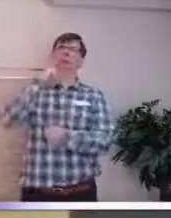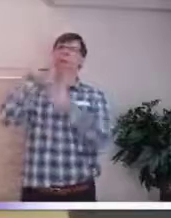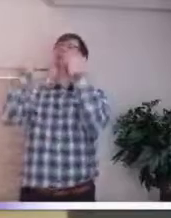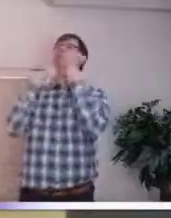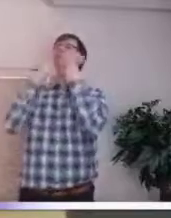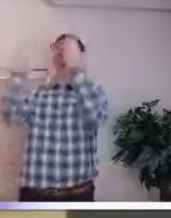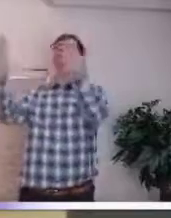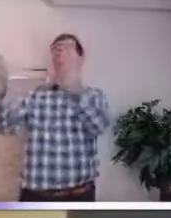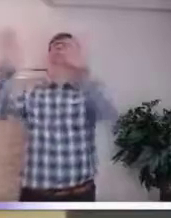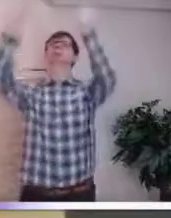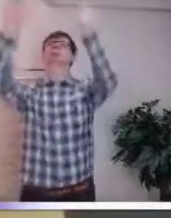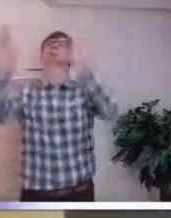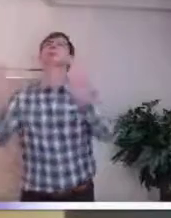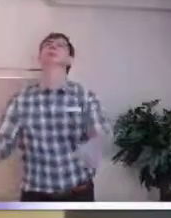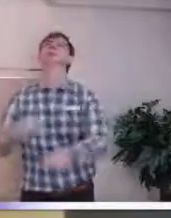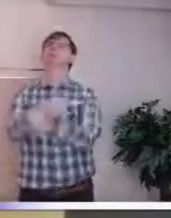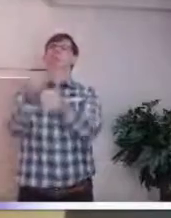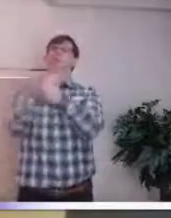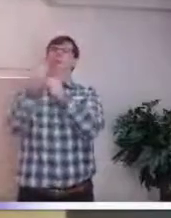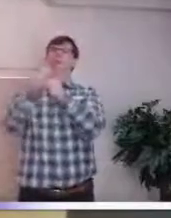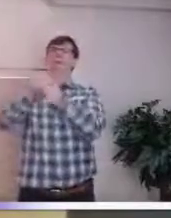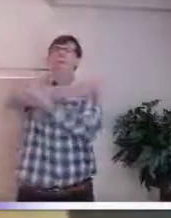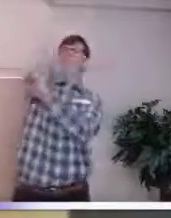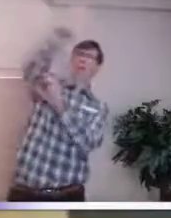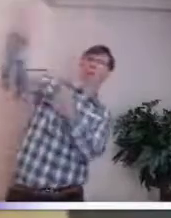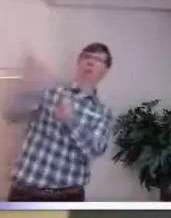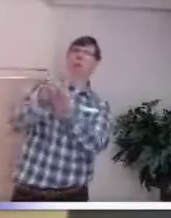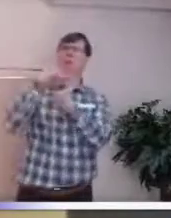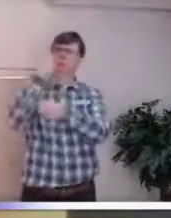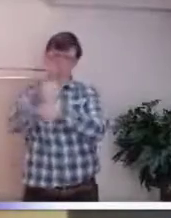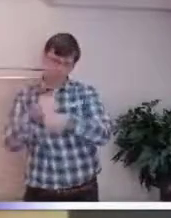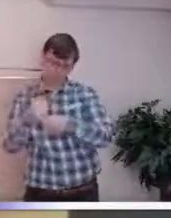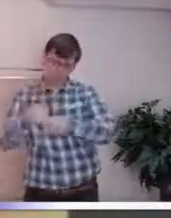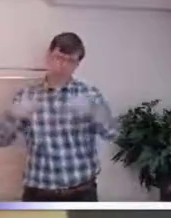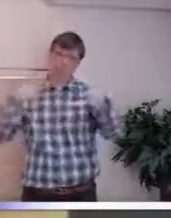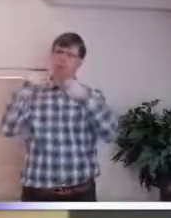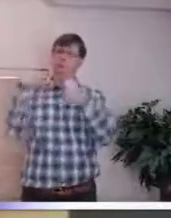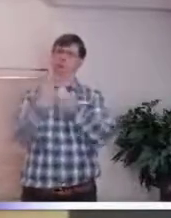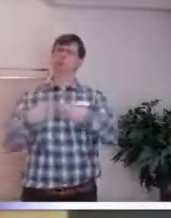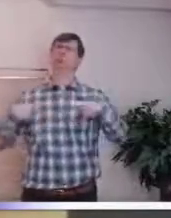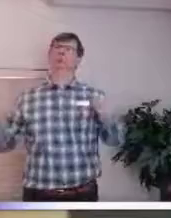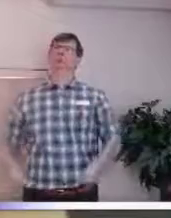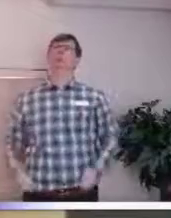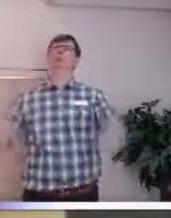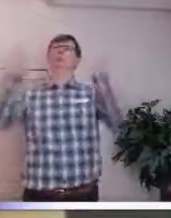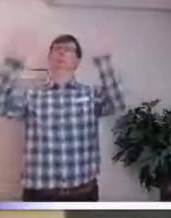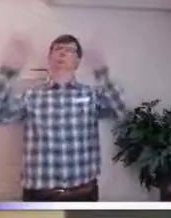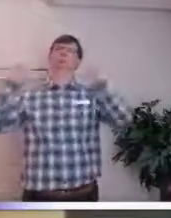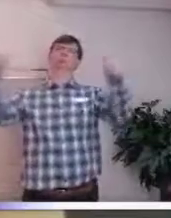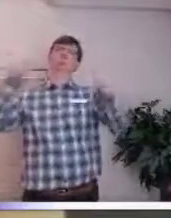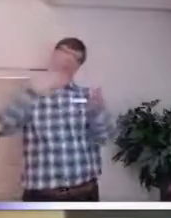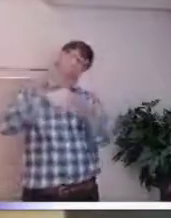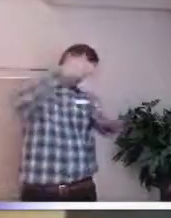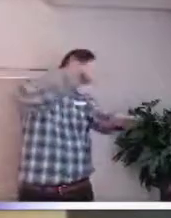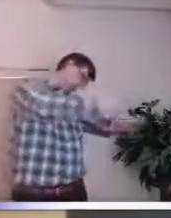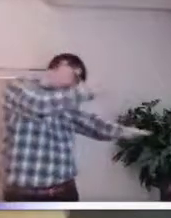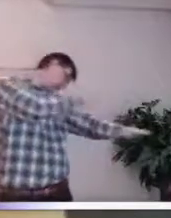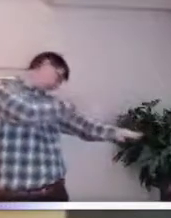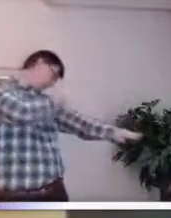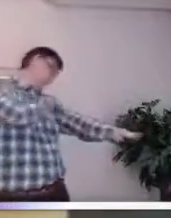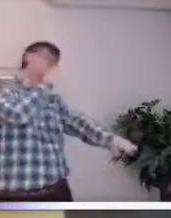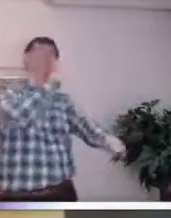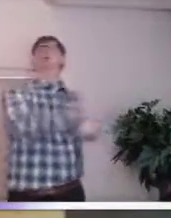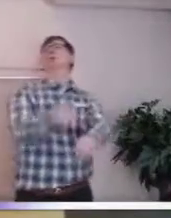workshop of creating the life we want for 2022, charting the course for the next yet to